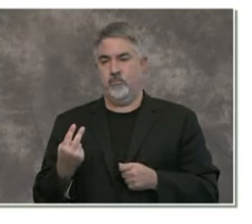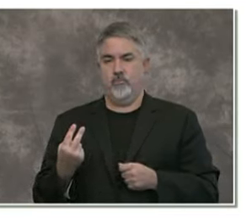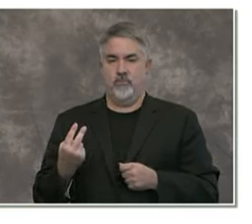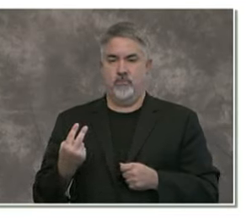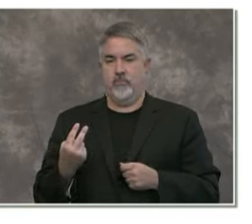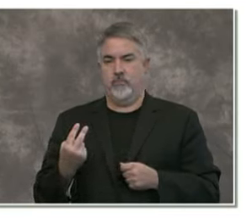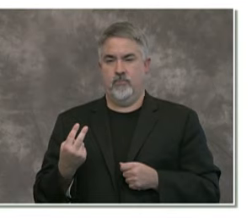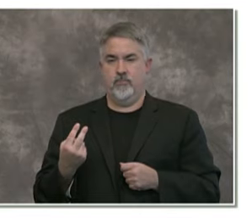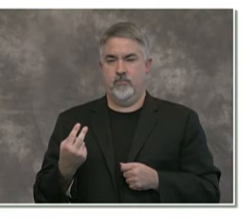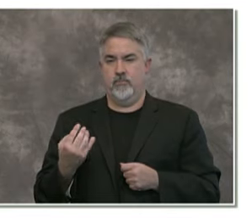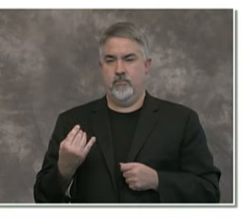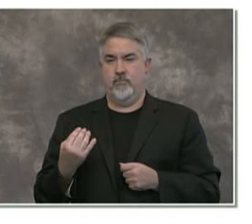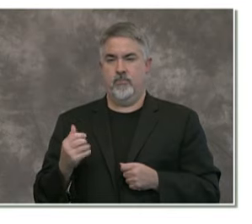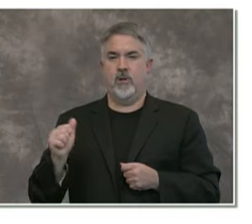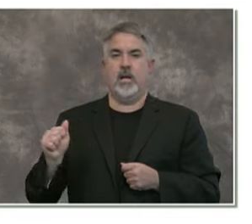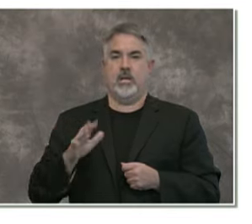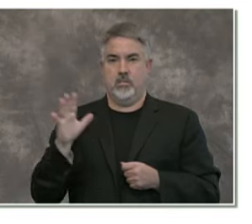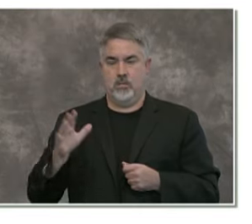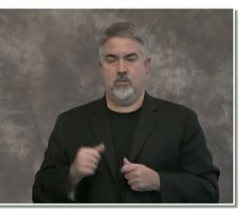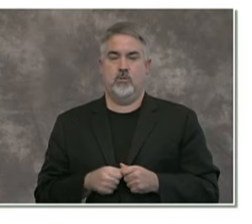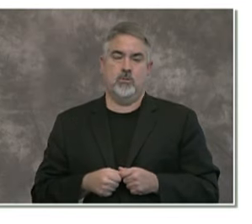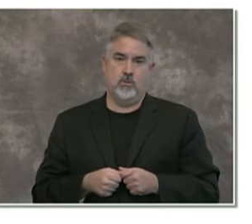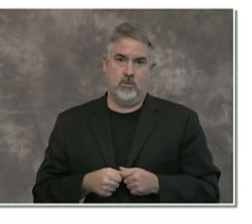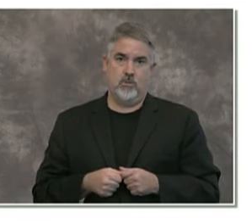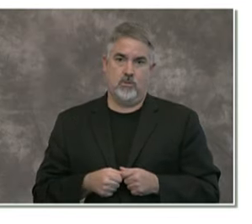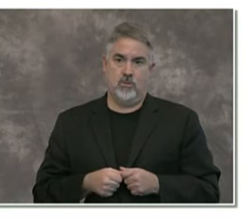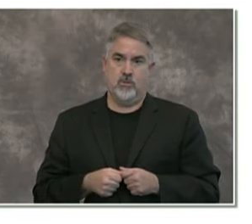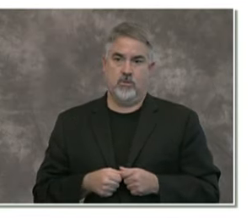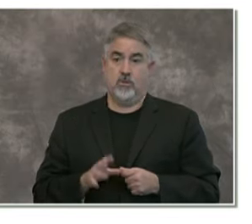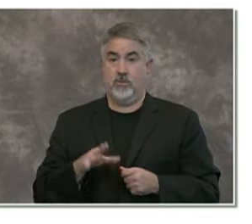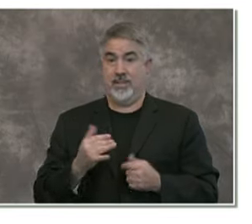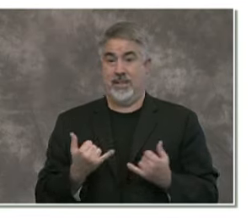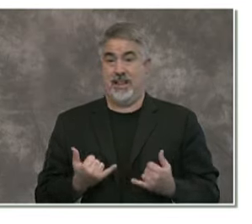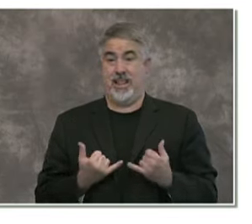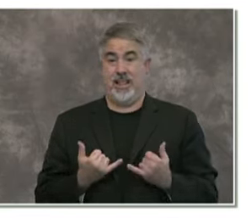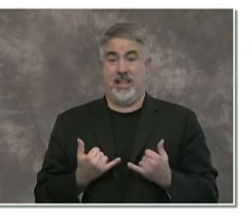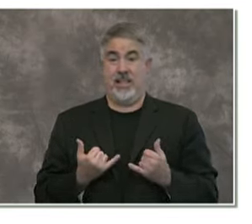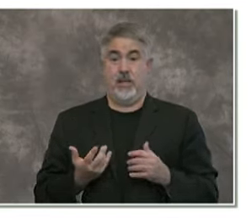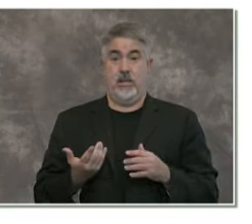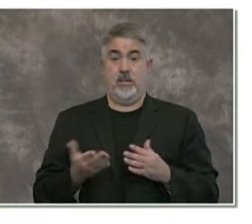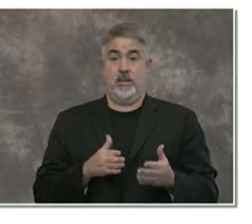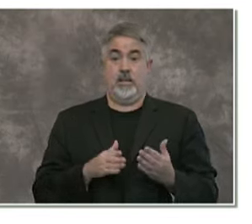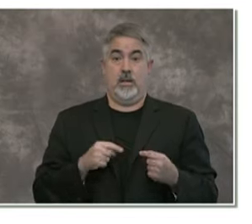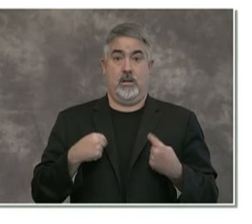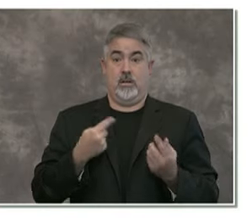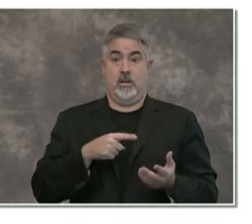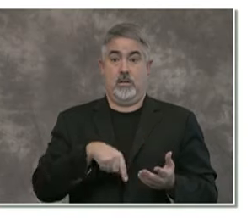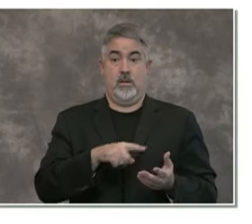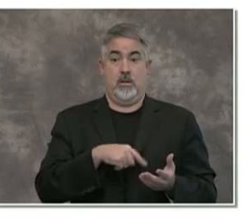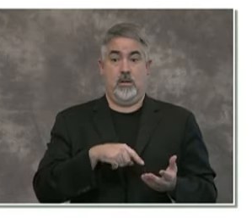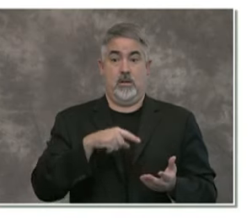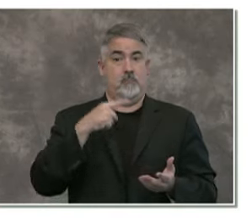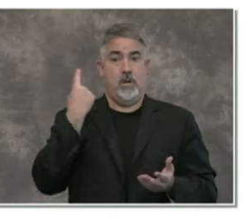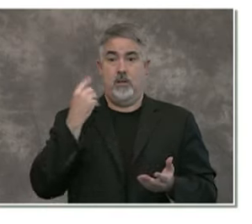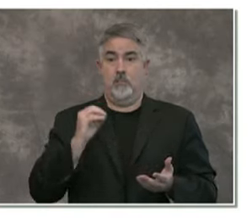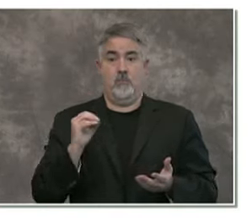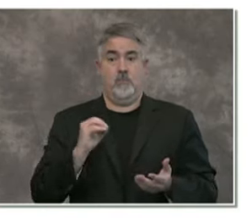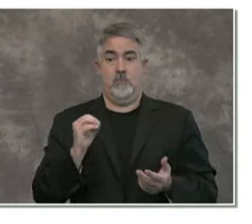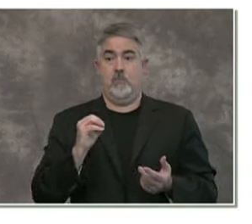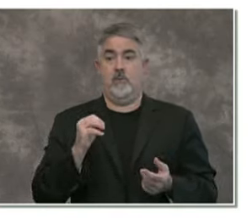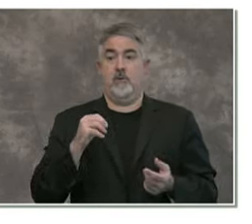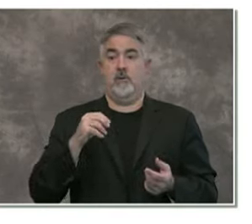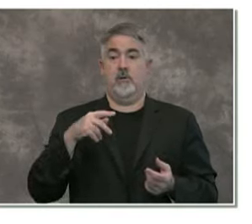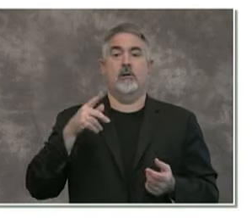7.4%, are Asian. At this time, none of the deaths are represented by Black, Pacific Islanders,